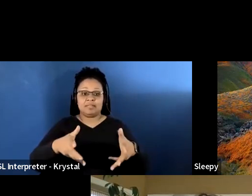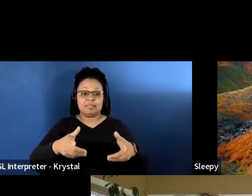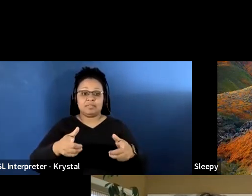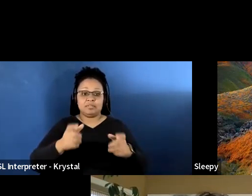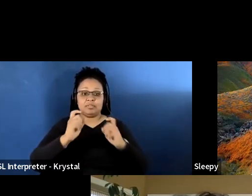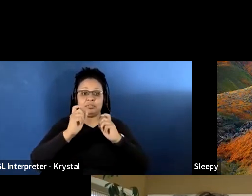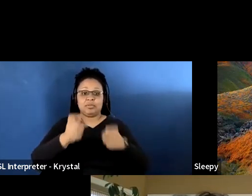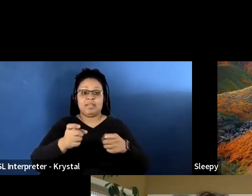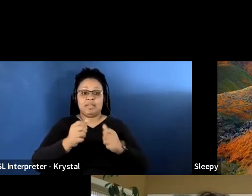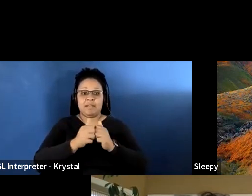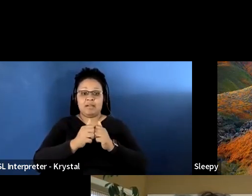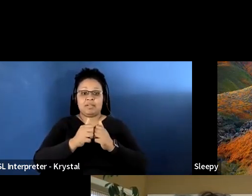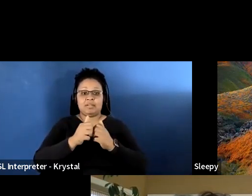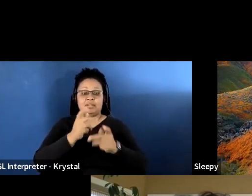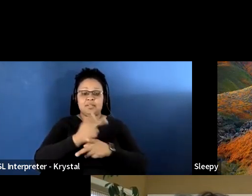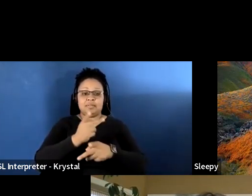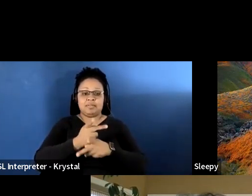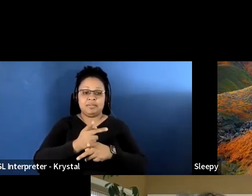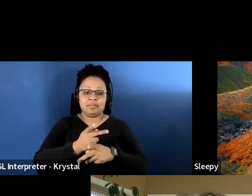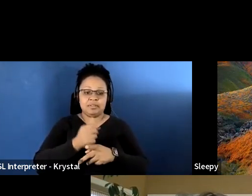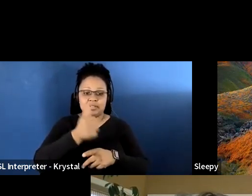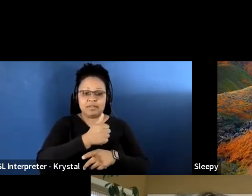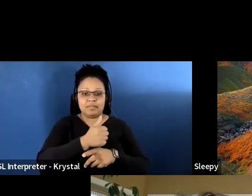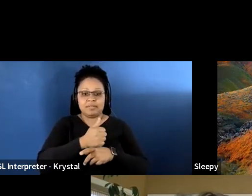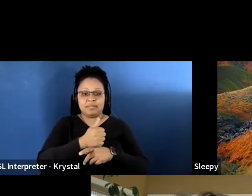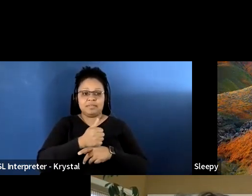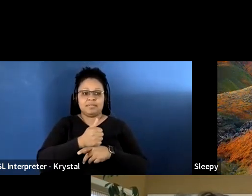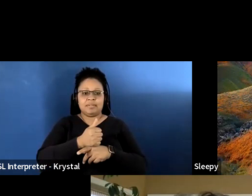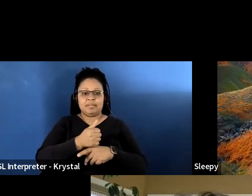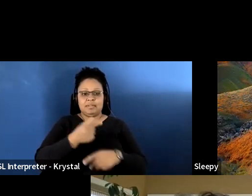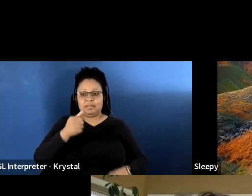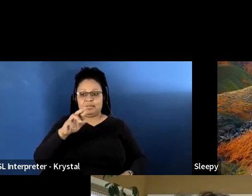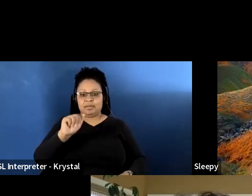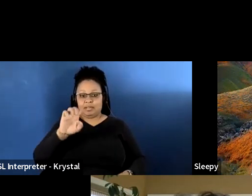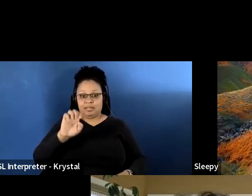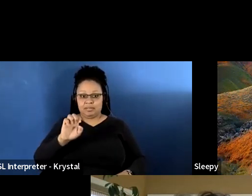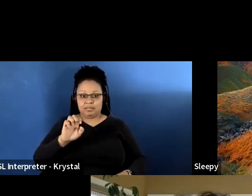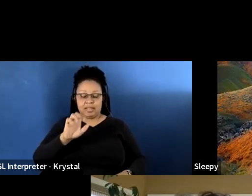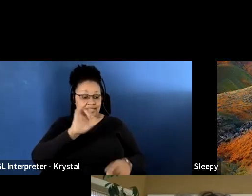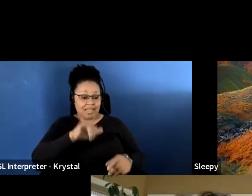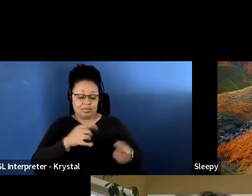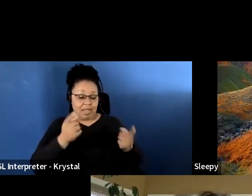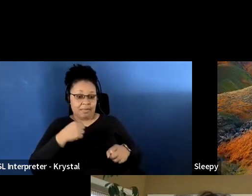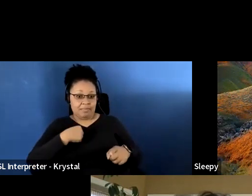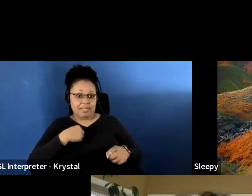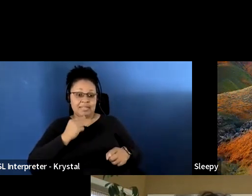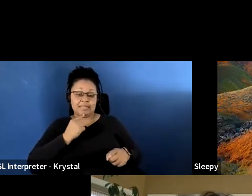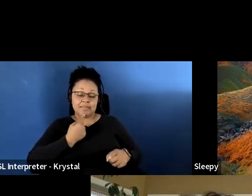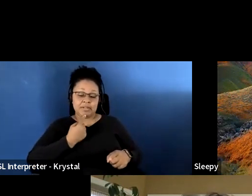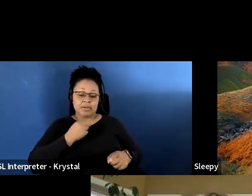supposed to take care of yourself? That's what happened to me recently, and I had a very severe burnout. I was out of